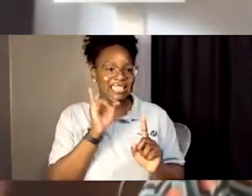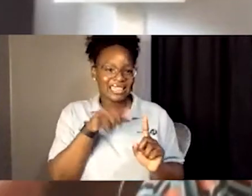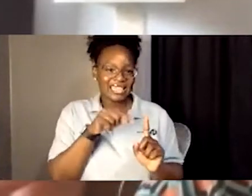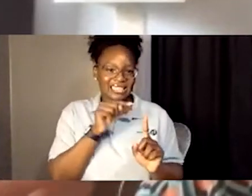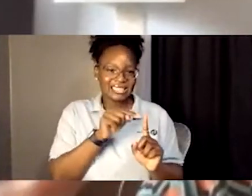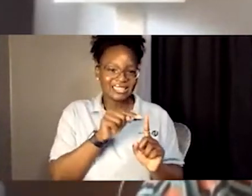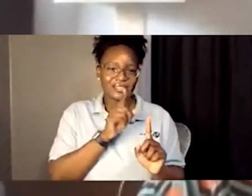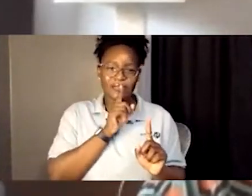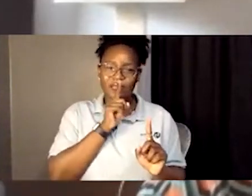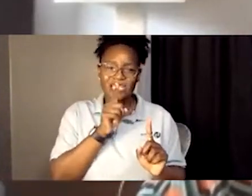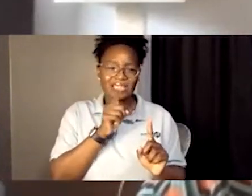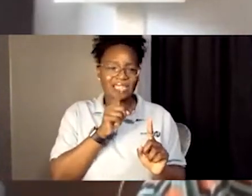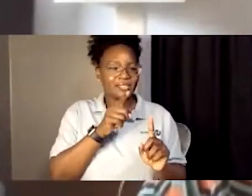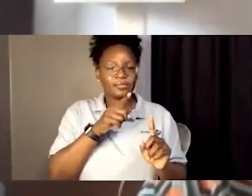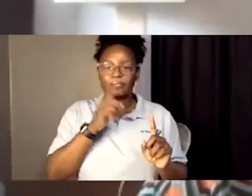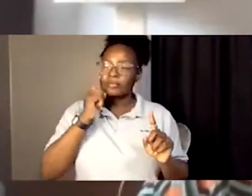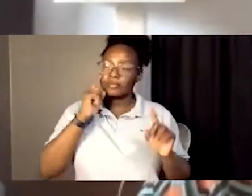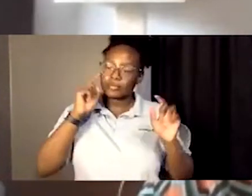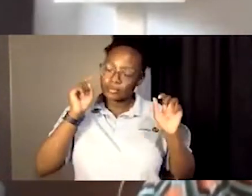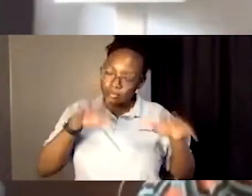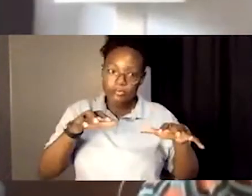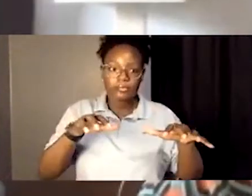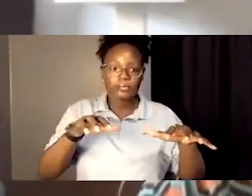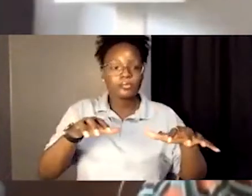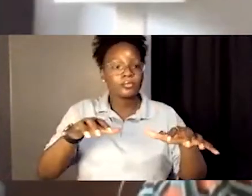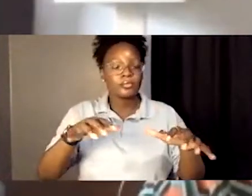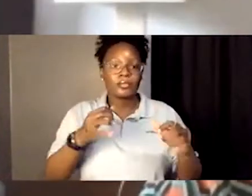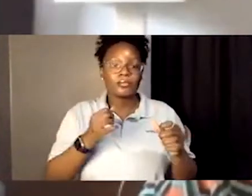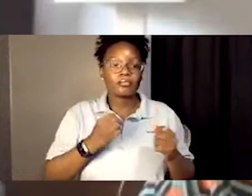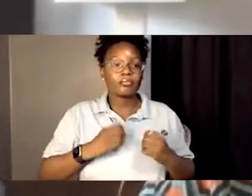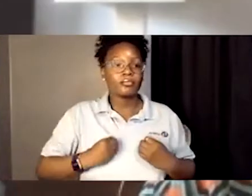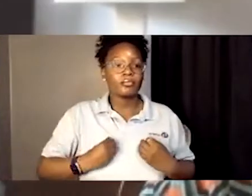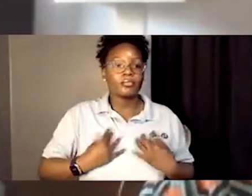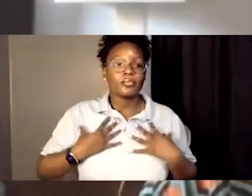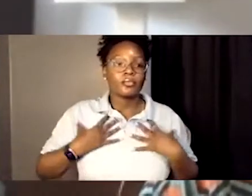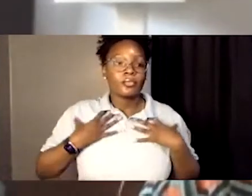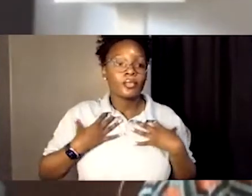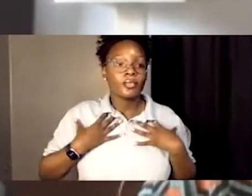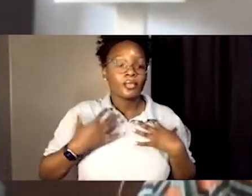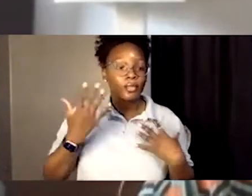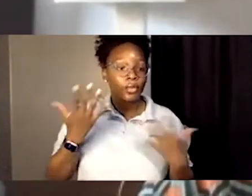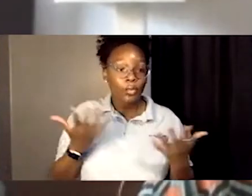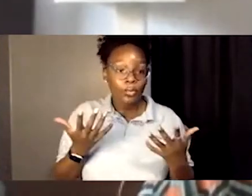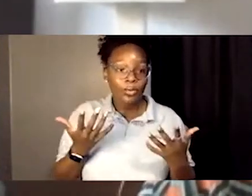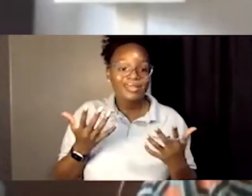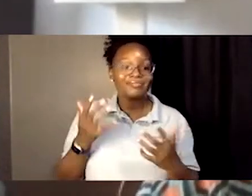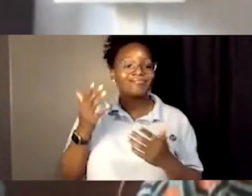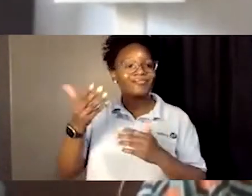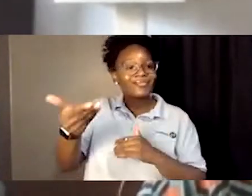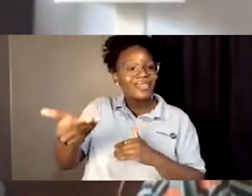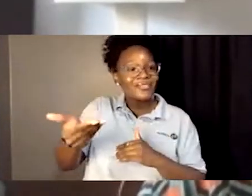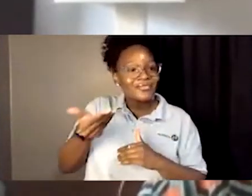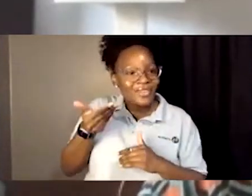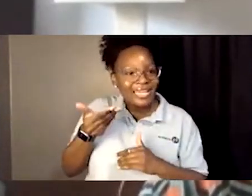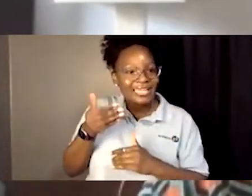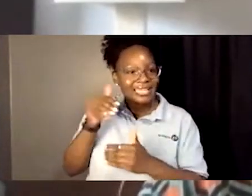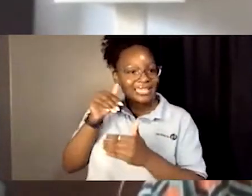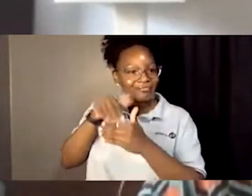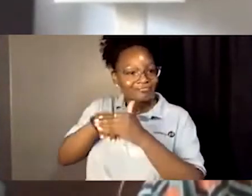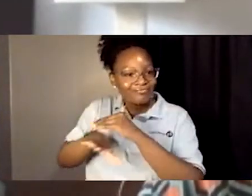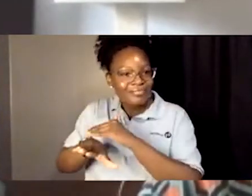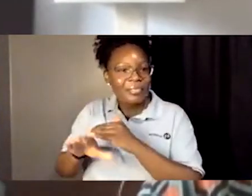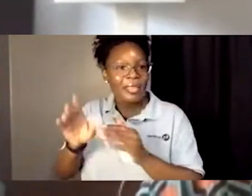be invited into people's living rooms during the process of making this film, and to just